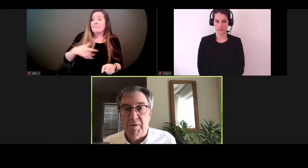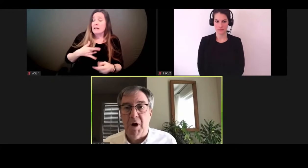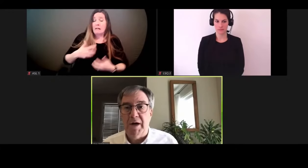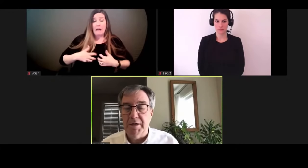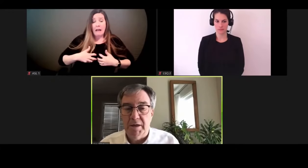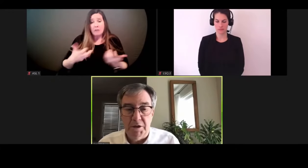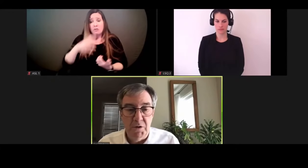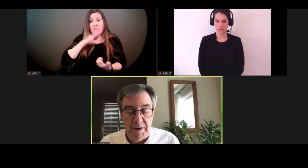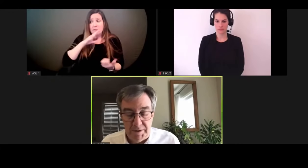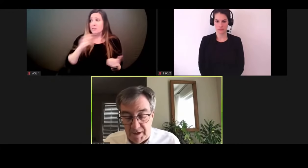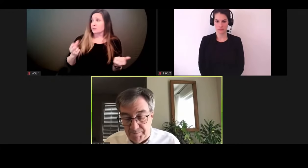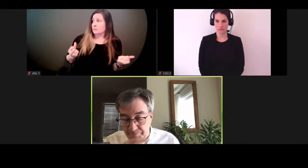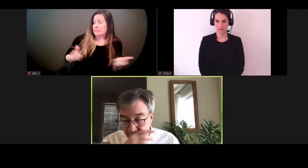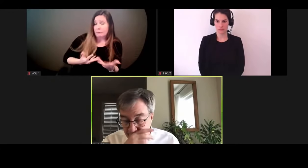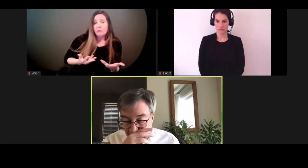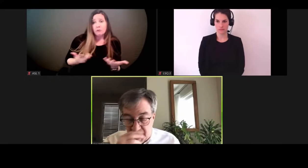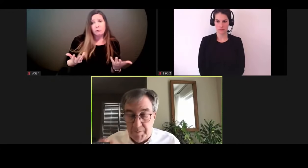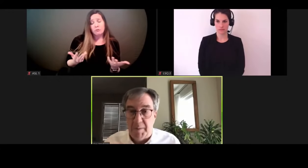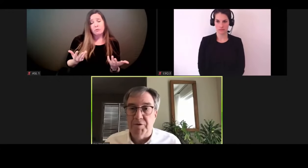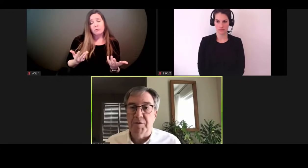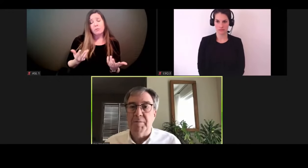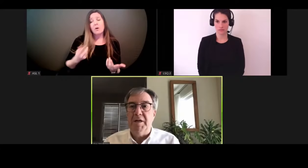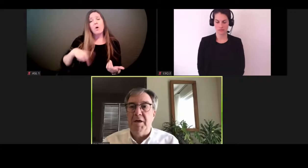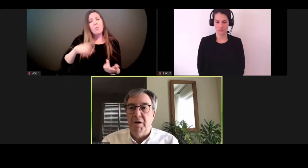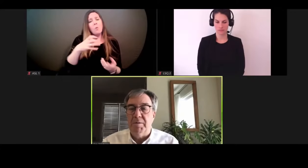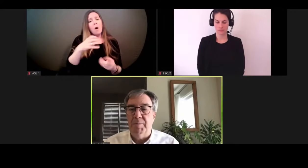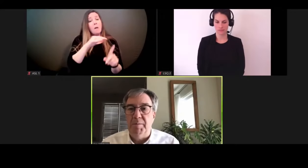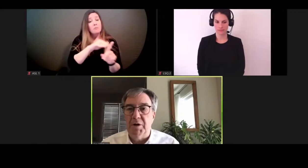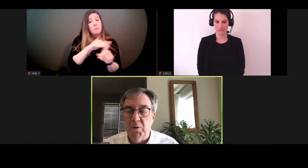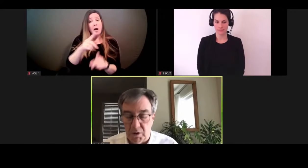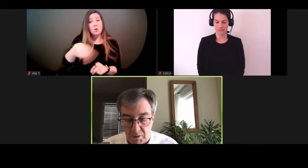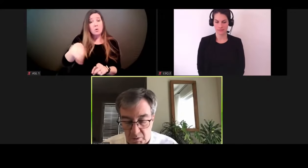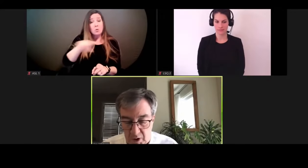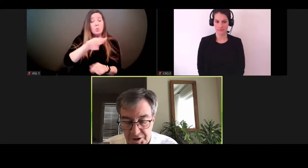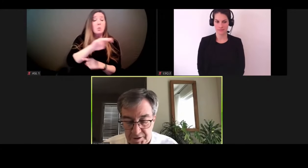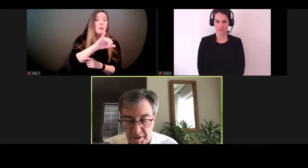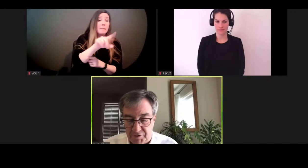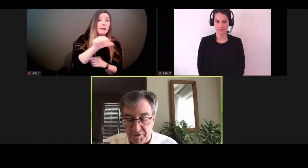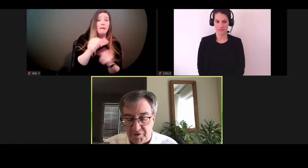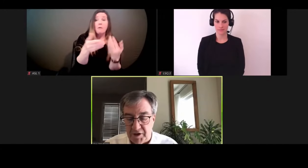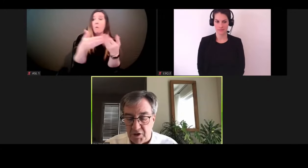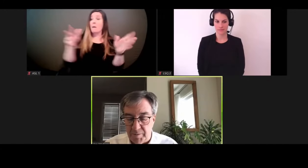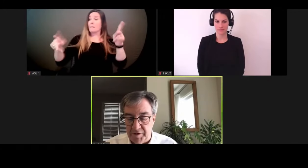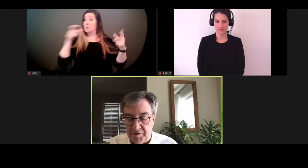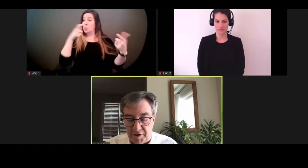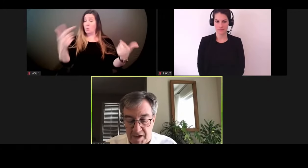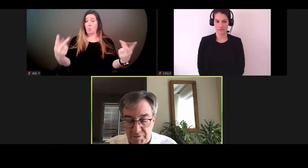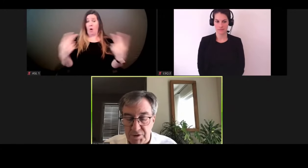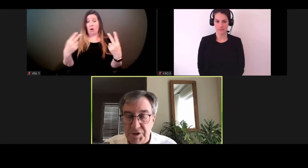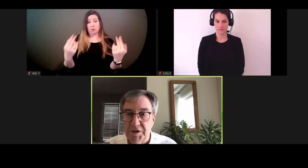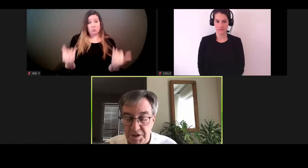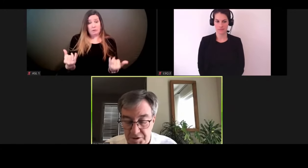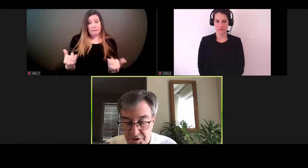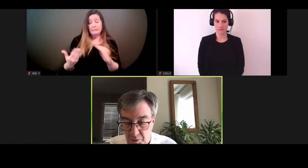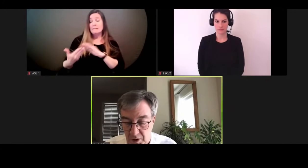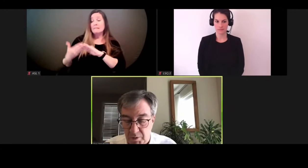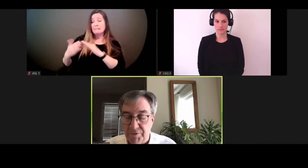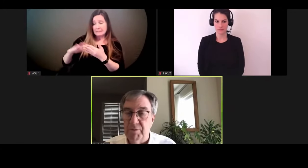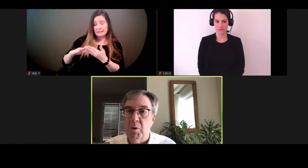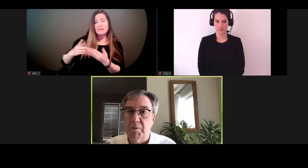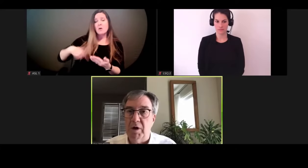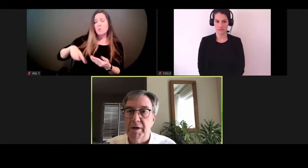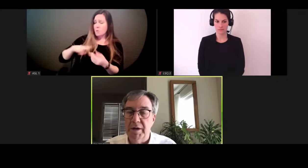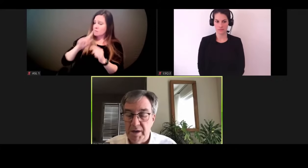want to remind you and the members of the media and public who are watching this, the City Human Needs Task Force continues to work